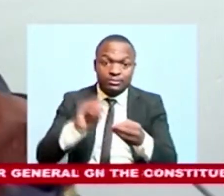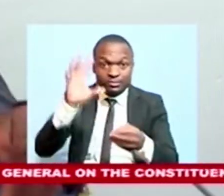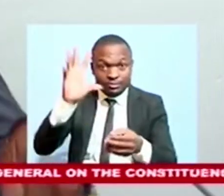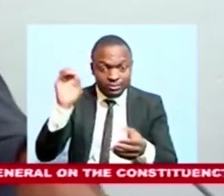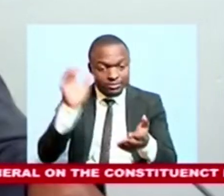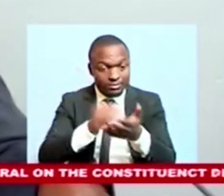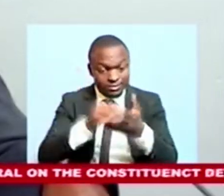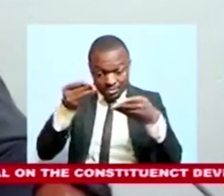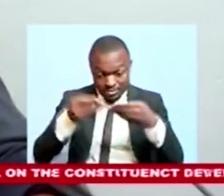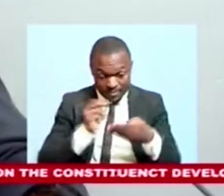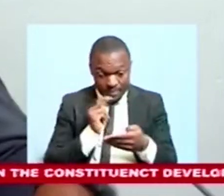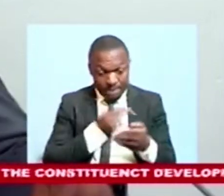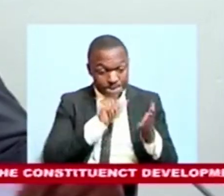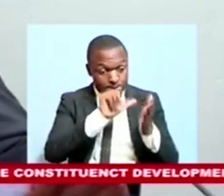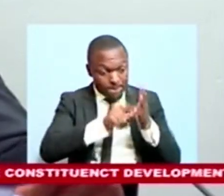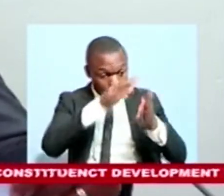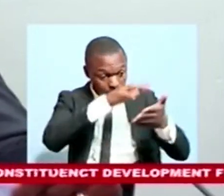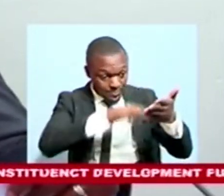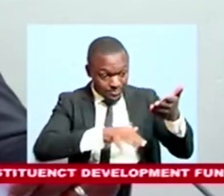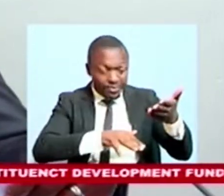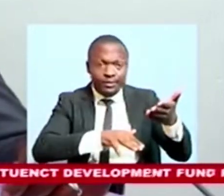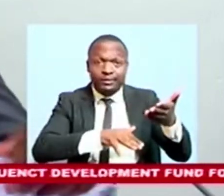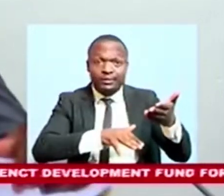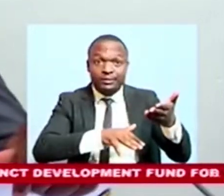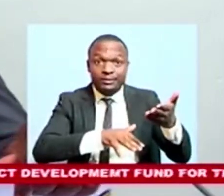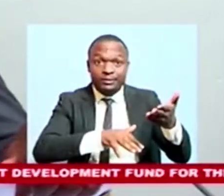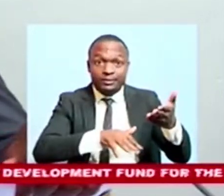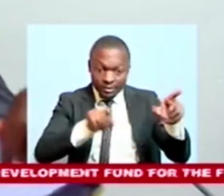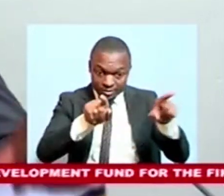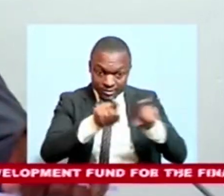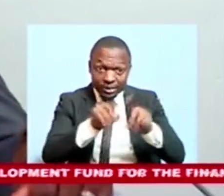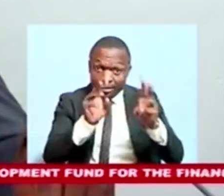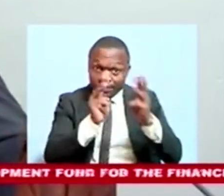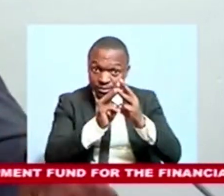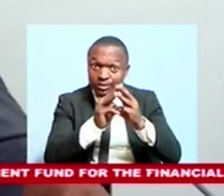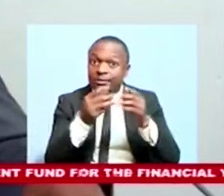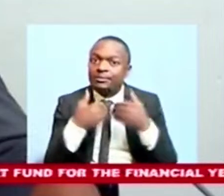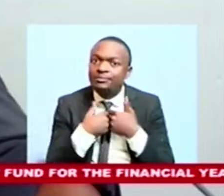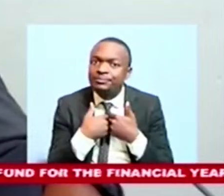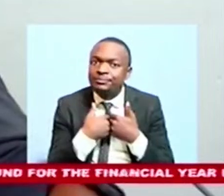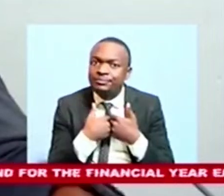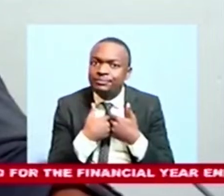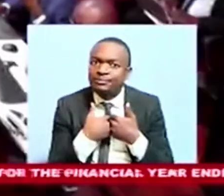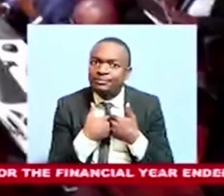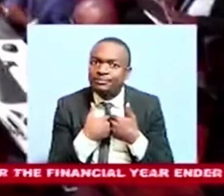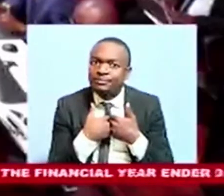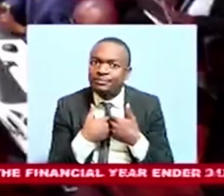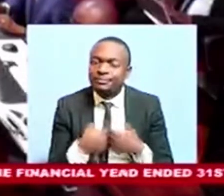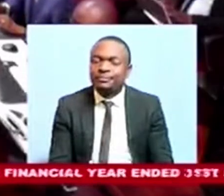give us the minutes for that CDF meeting. Do you have it?